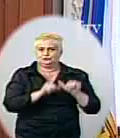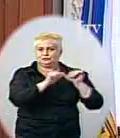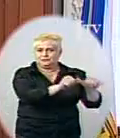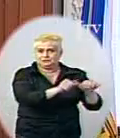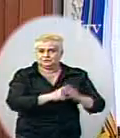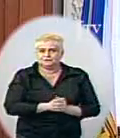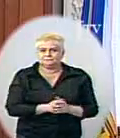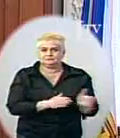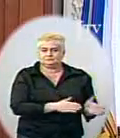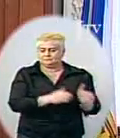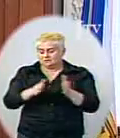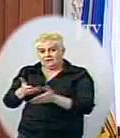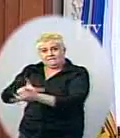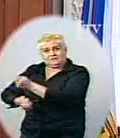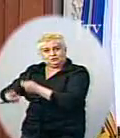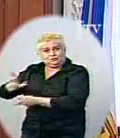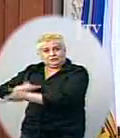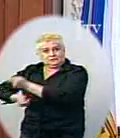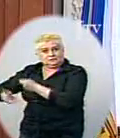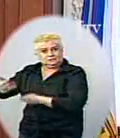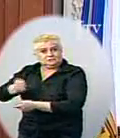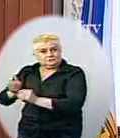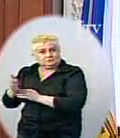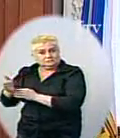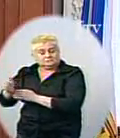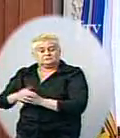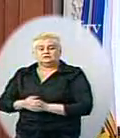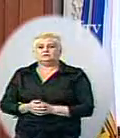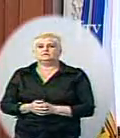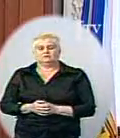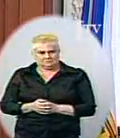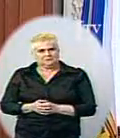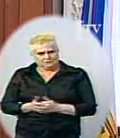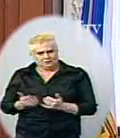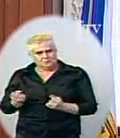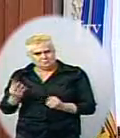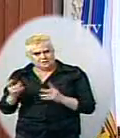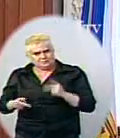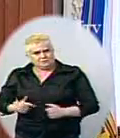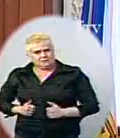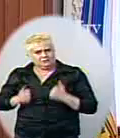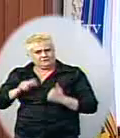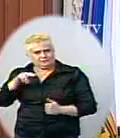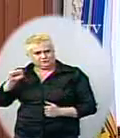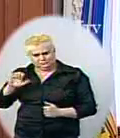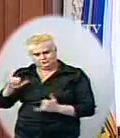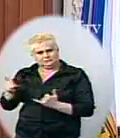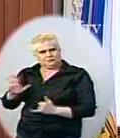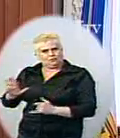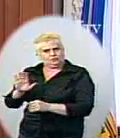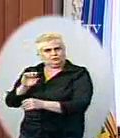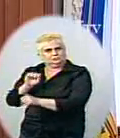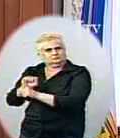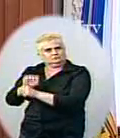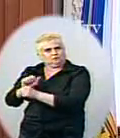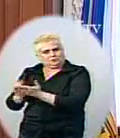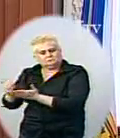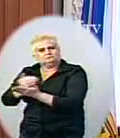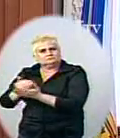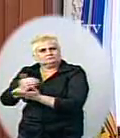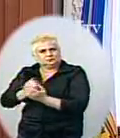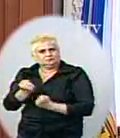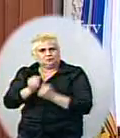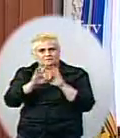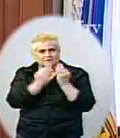The fishery continues as a source of employment for many Nova Scotians and is one of the most innovative